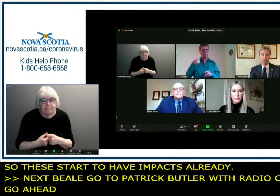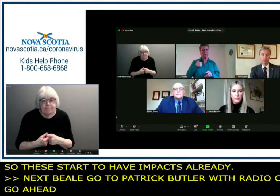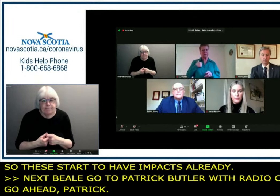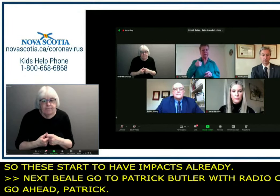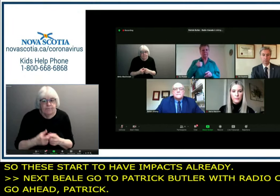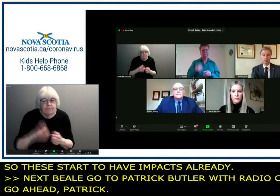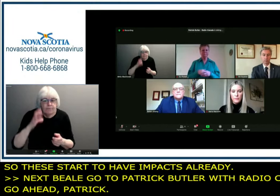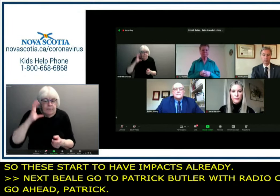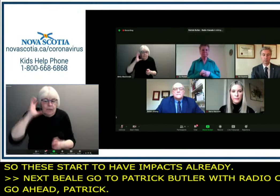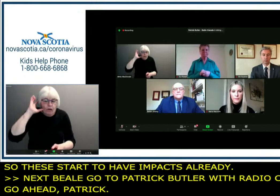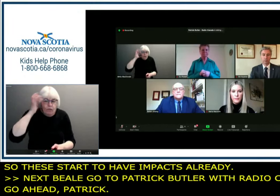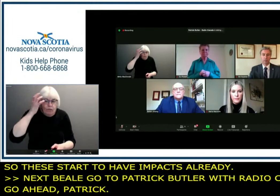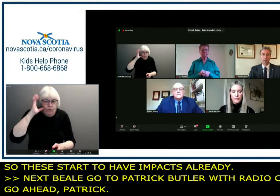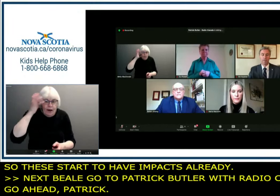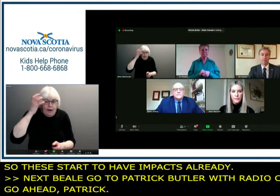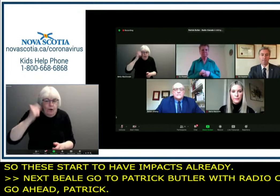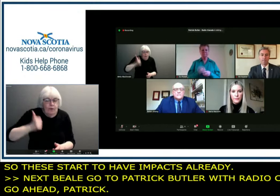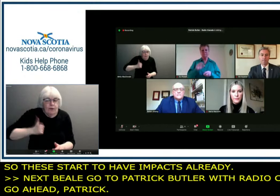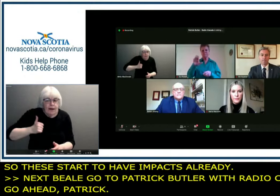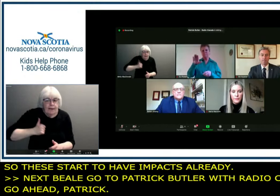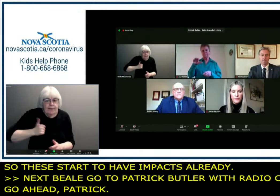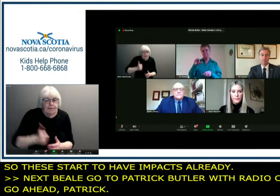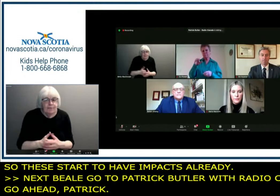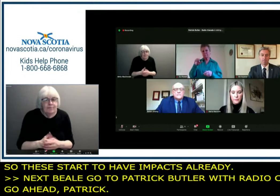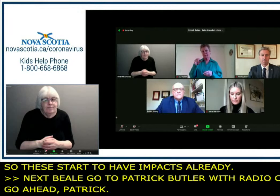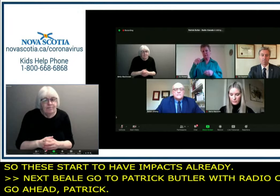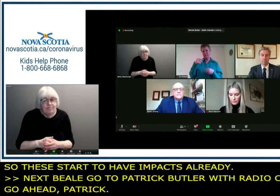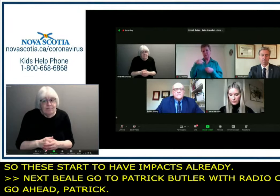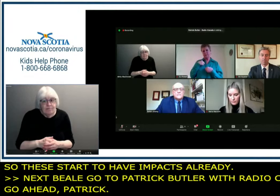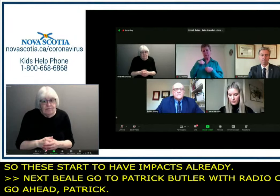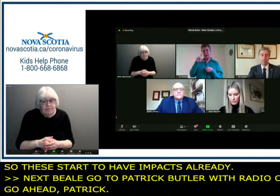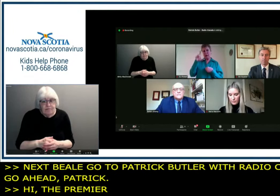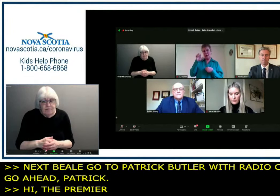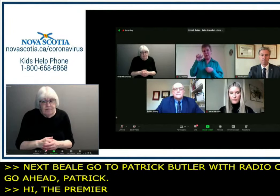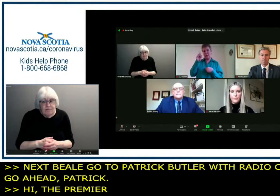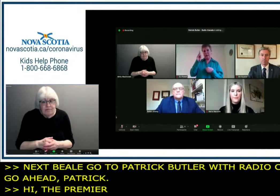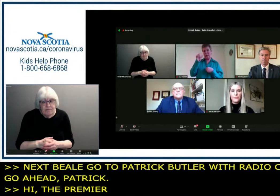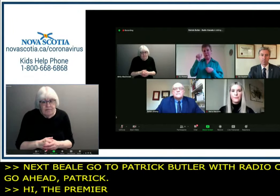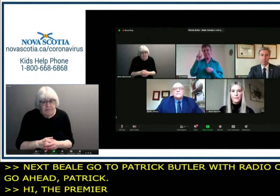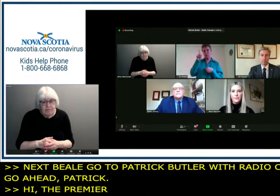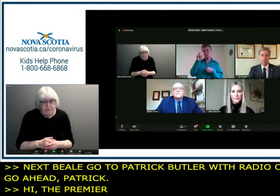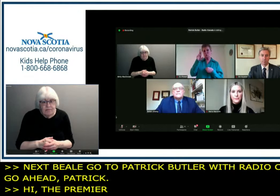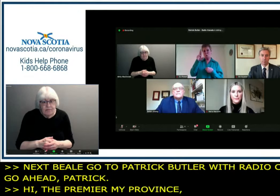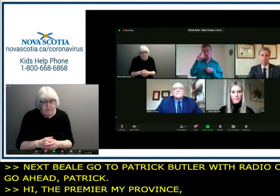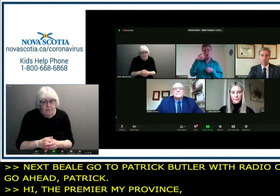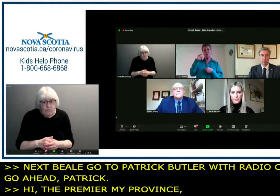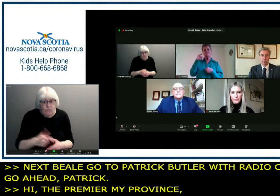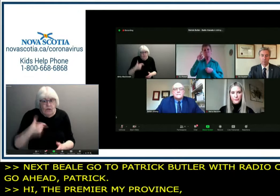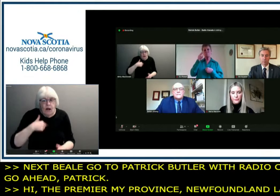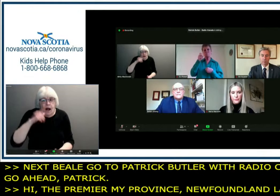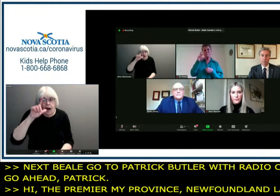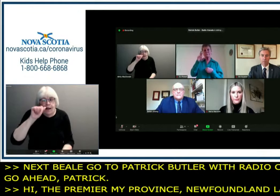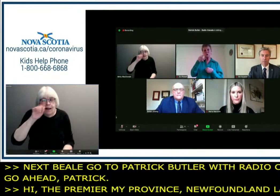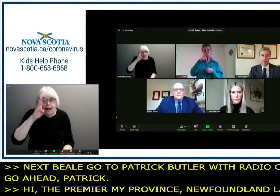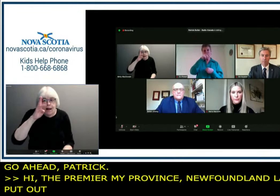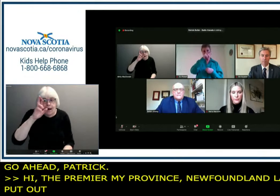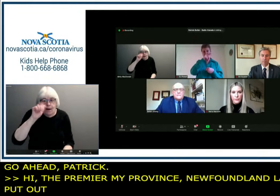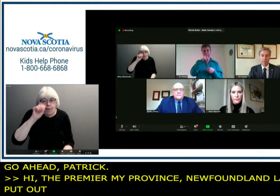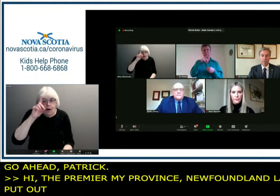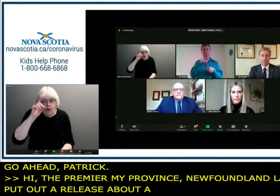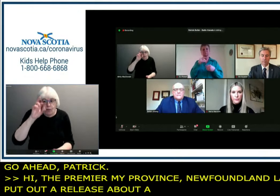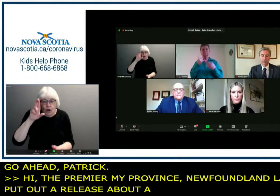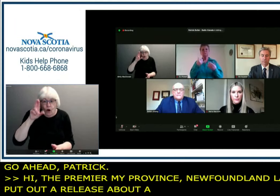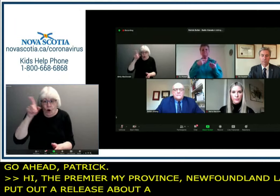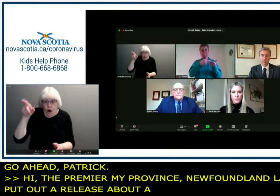Hi, the Premier of my province, Newfoundland and Labrador, put out a release about a recent gathering of premiers in Atlantic provinces to talk